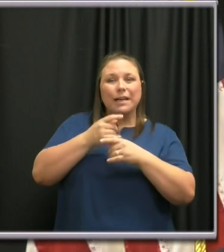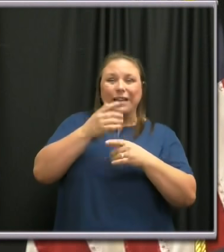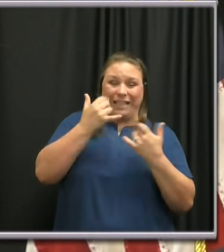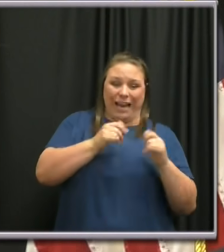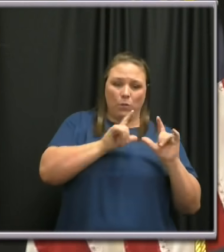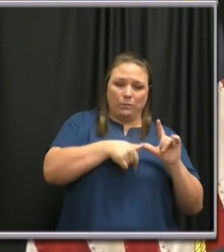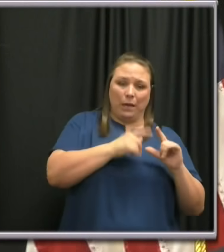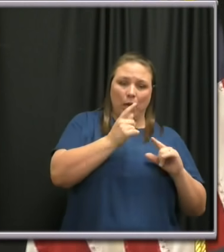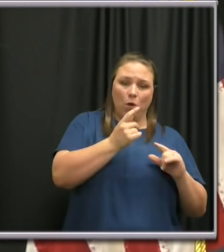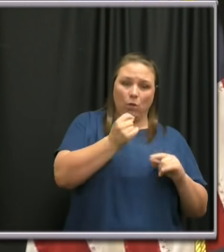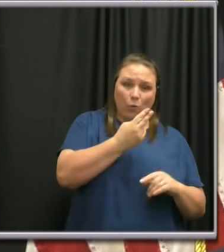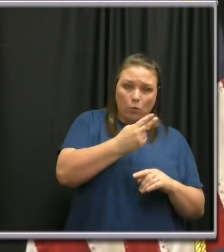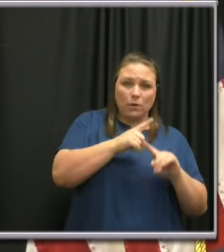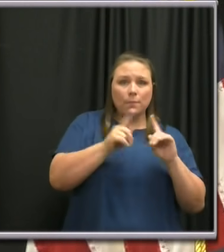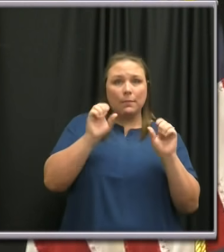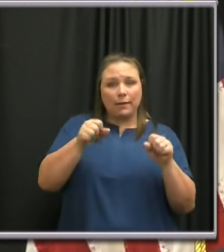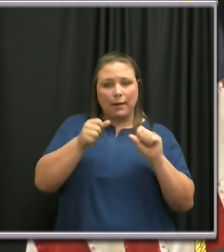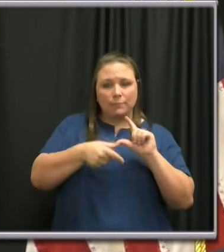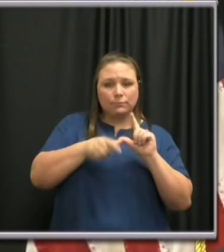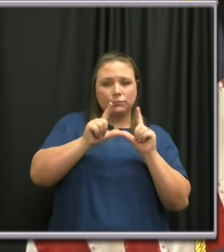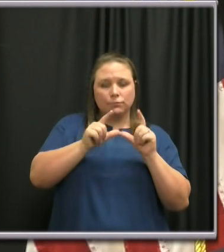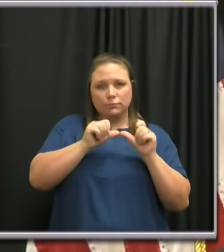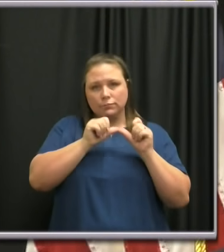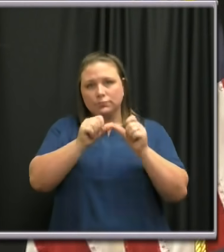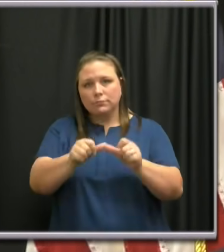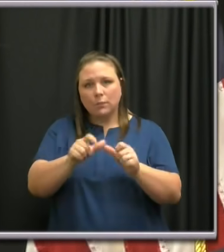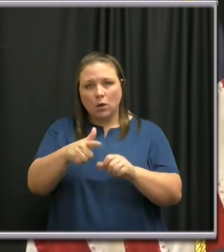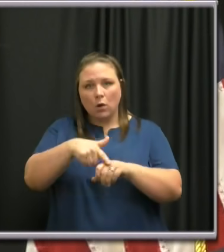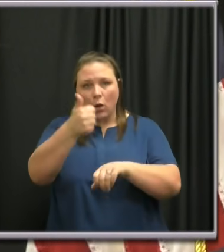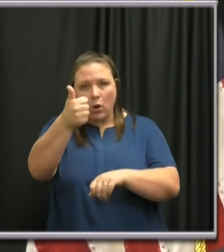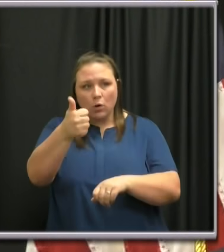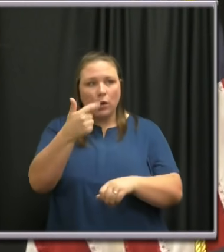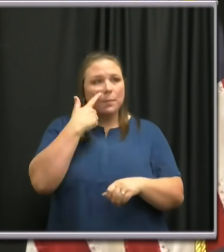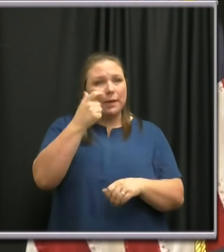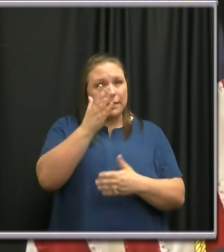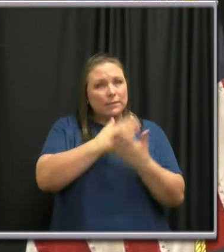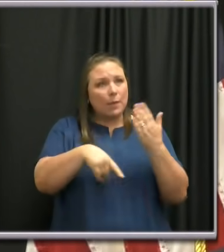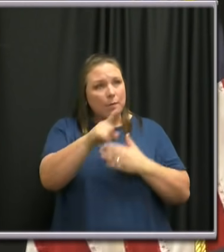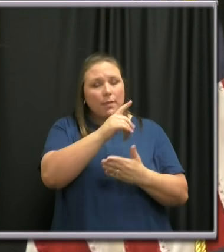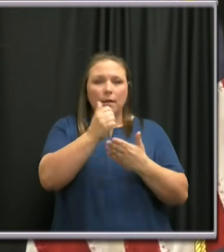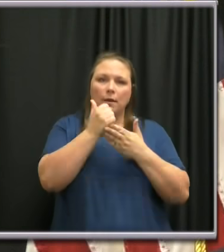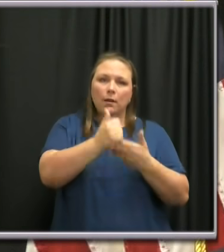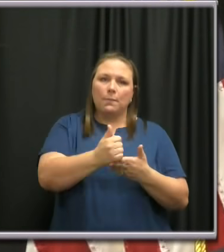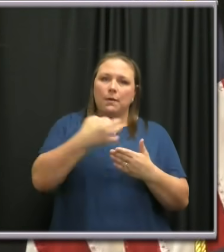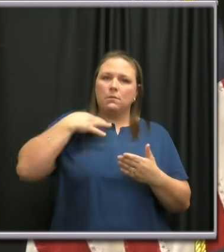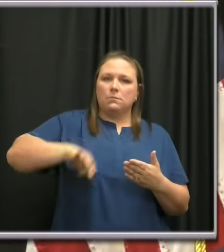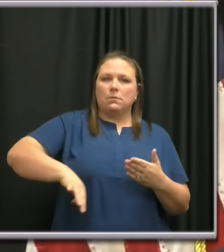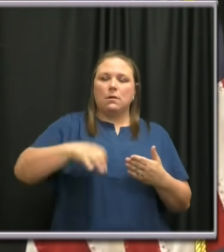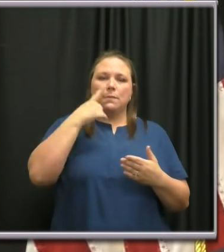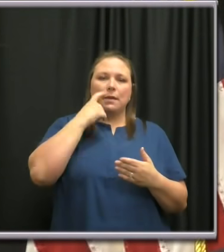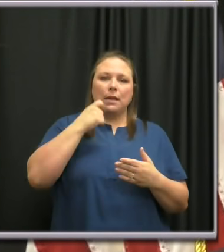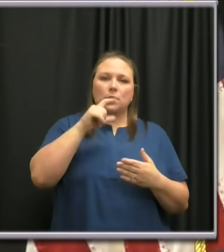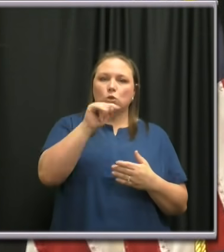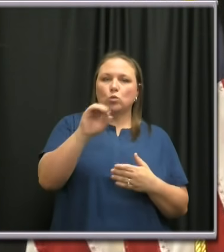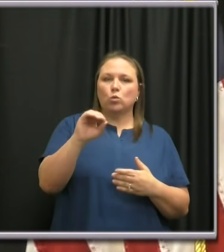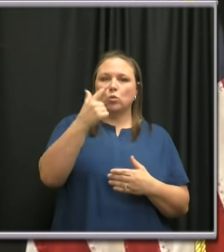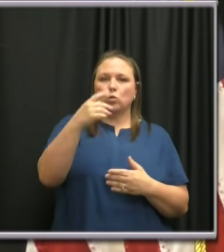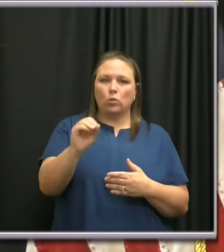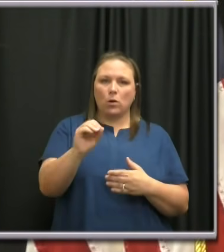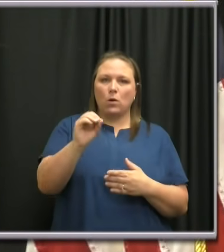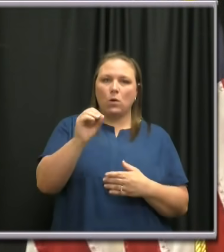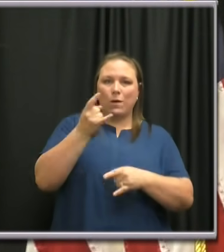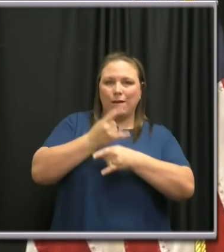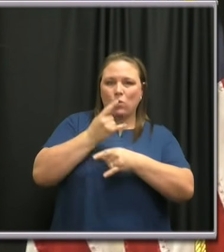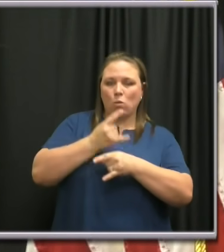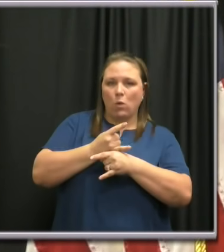doing those delivery to-go orders, and a lot of them are doing pretty well with the to-go beverages as well.